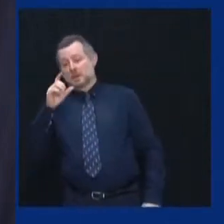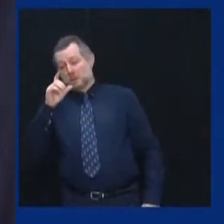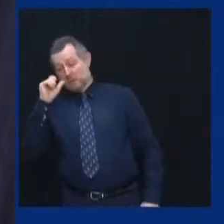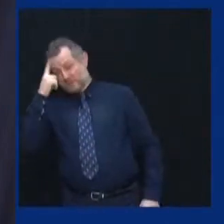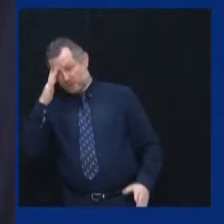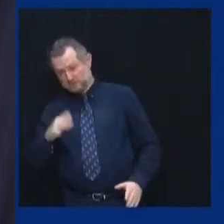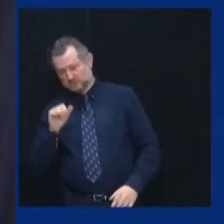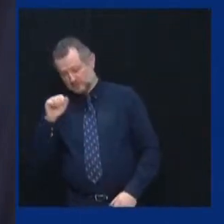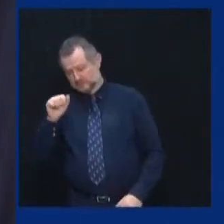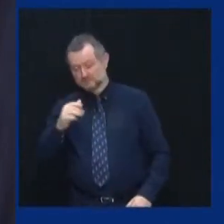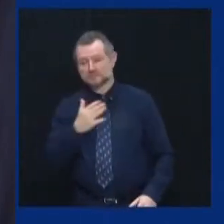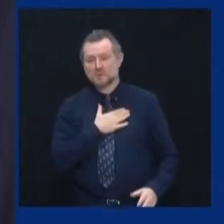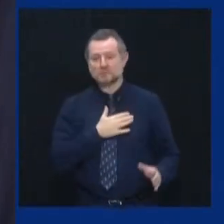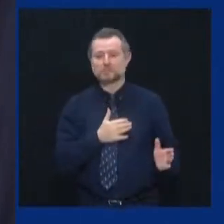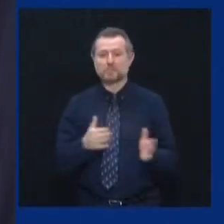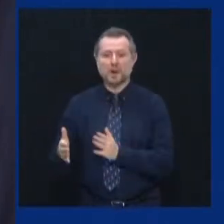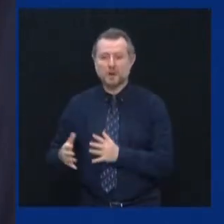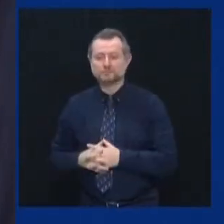The